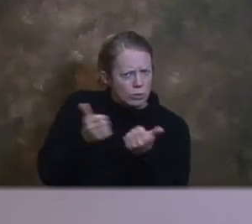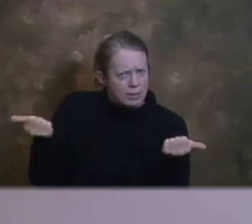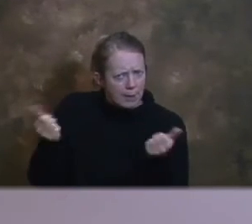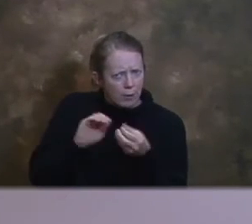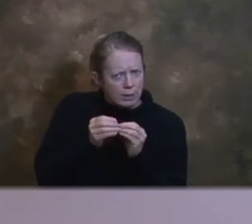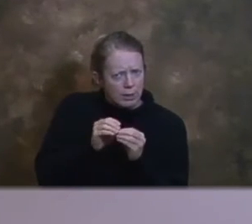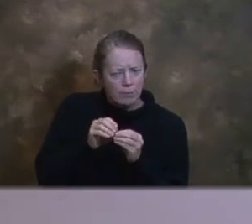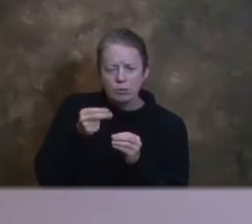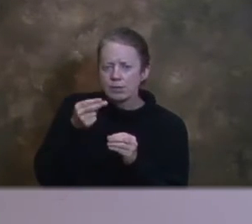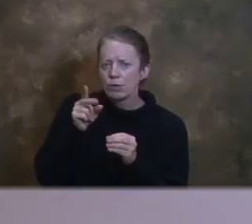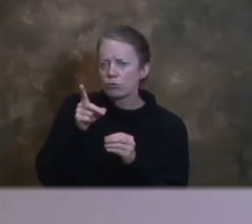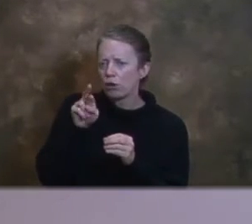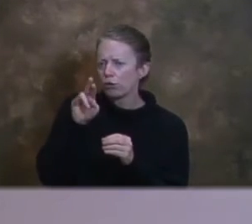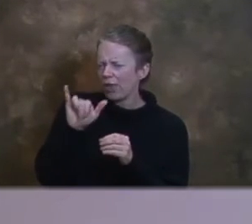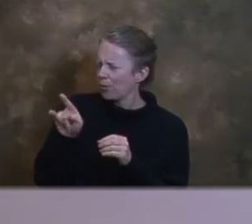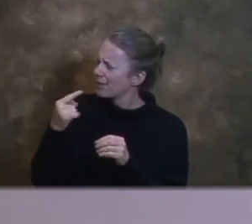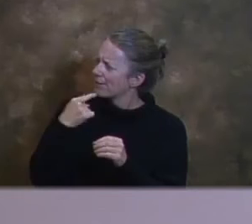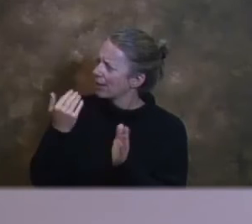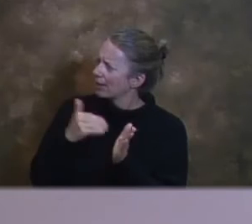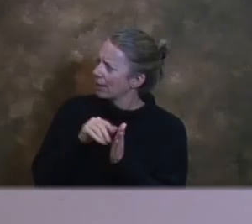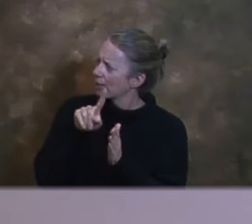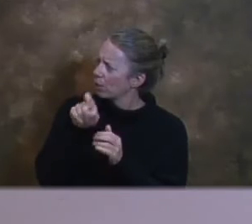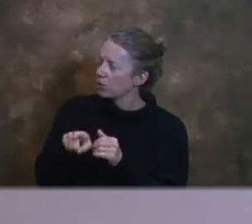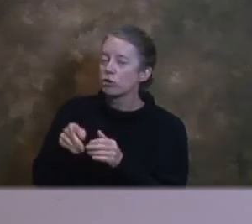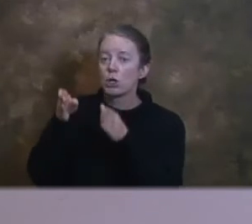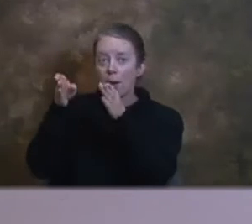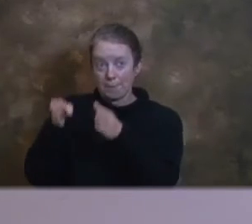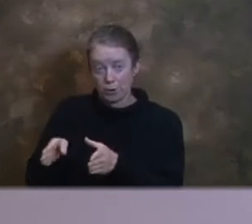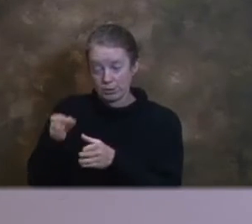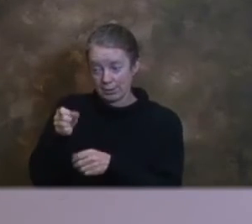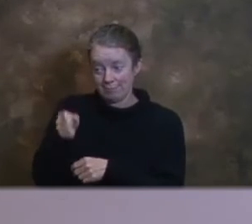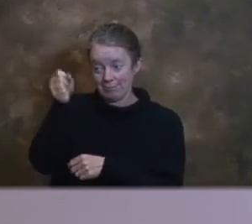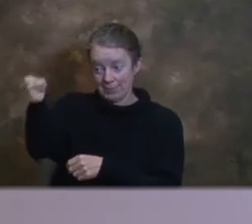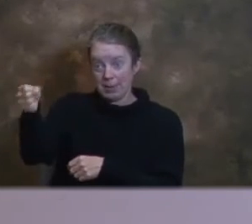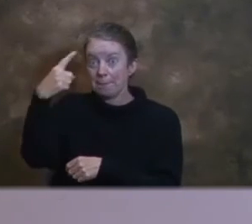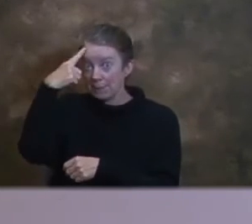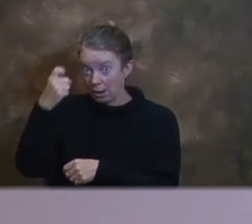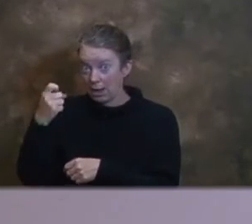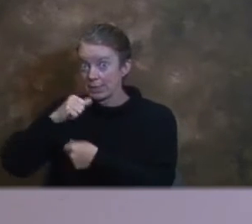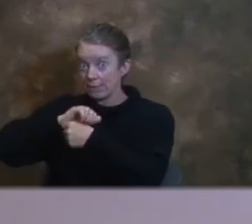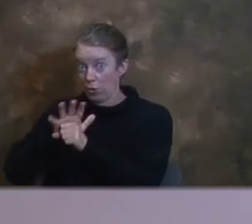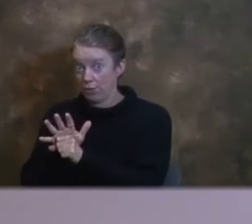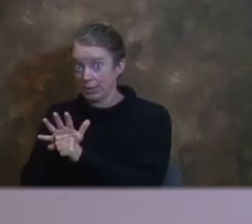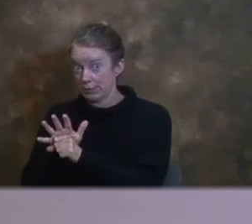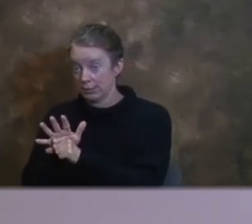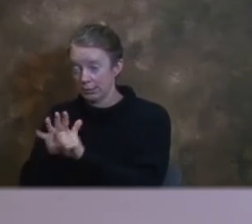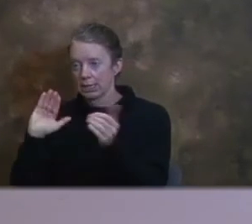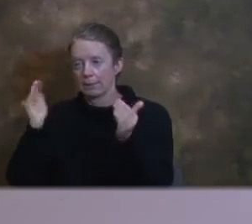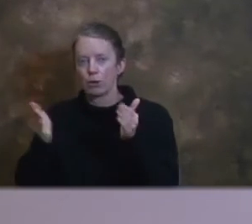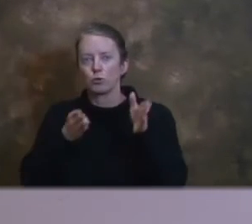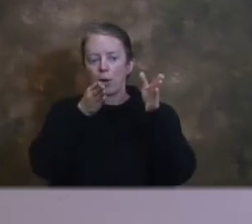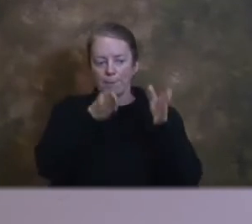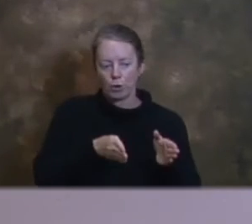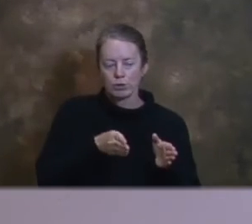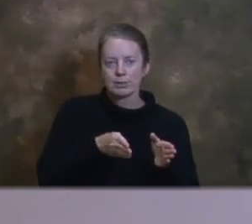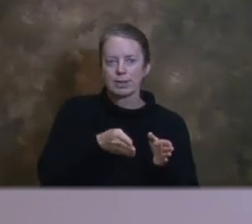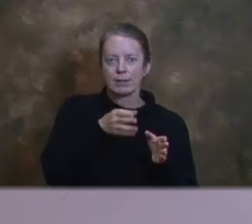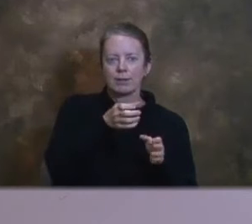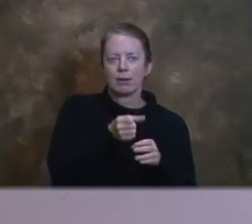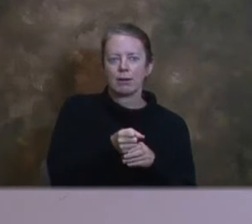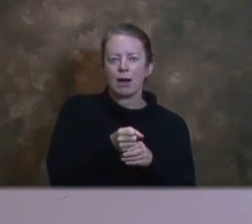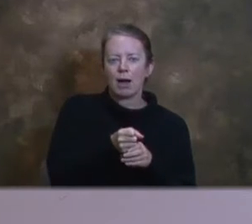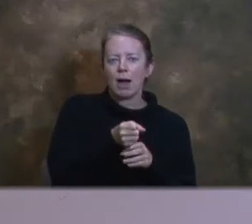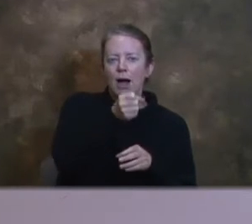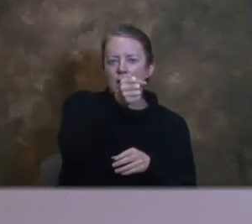with calculate COVID and? I guess a person that's hospitalized with COVID as opposed to hospitalized for COVID, as